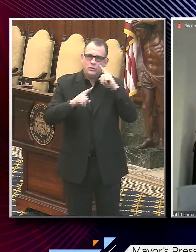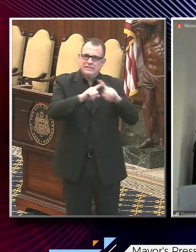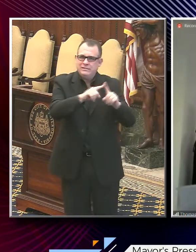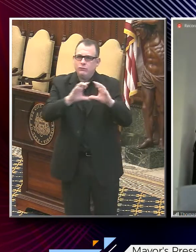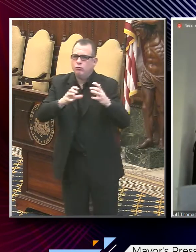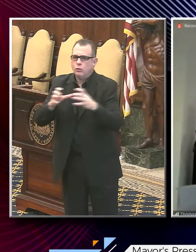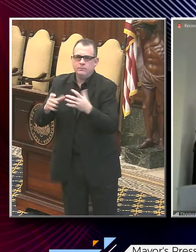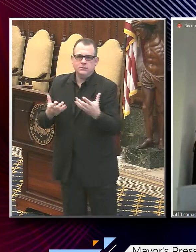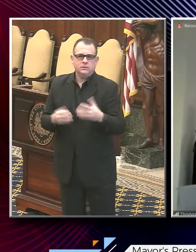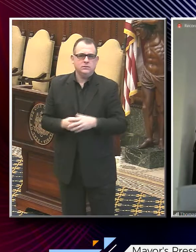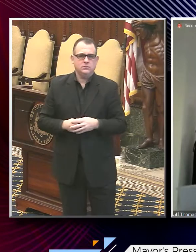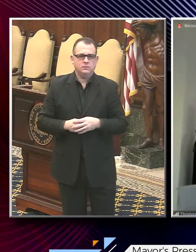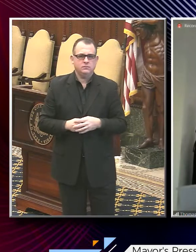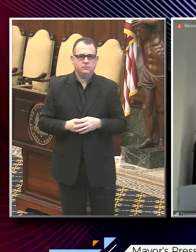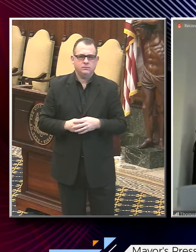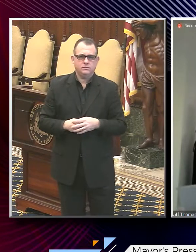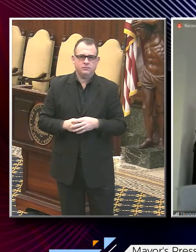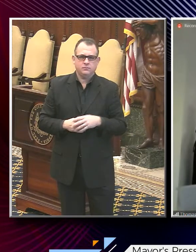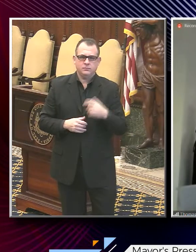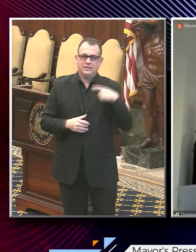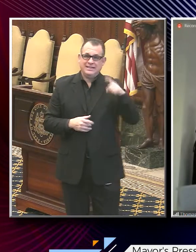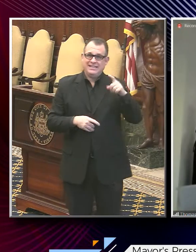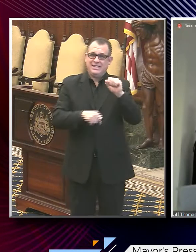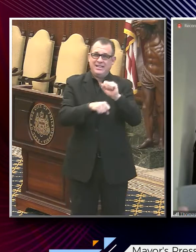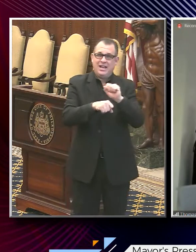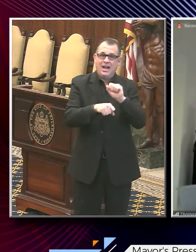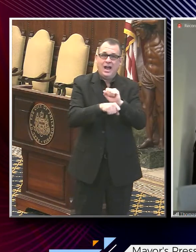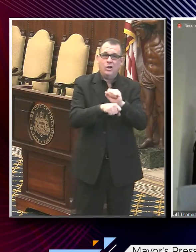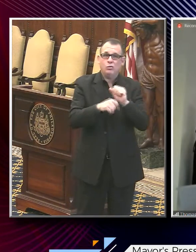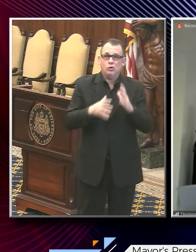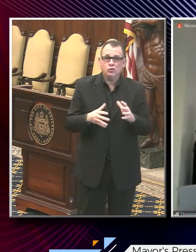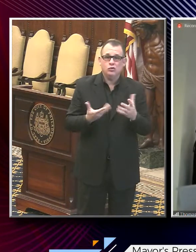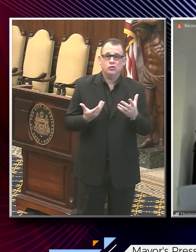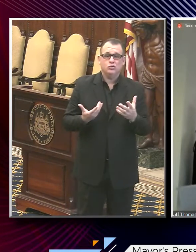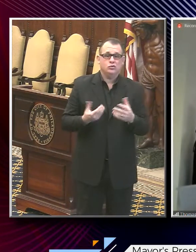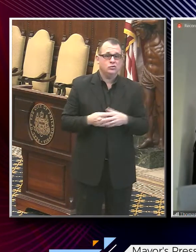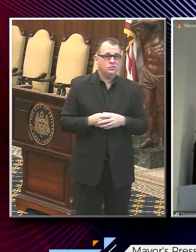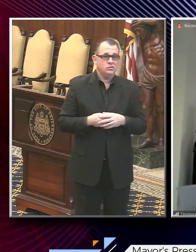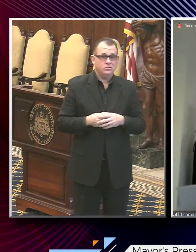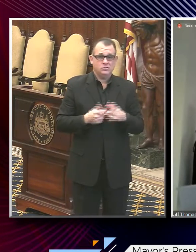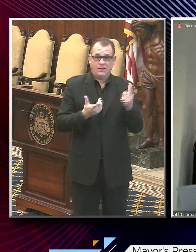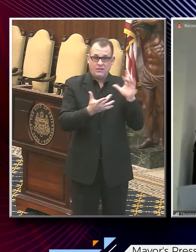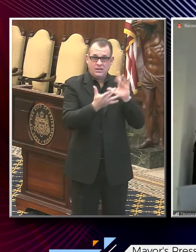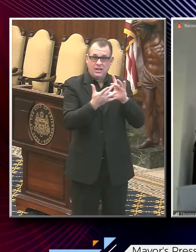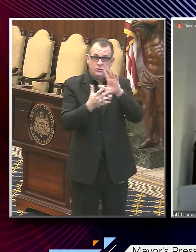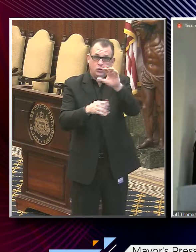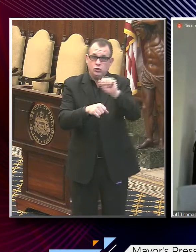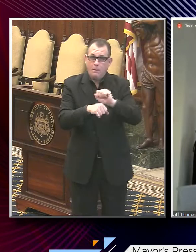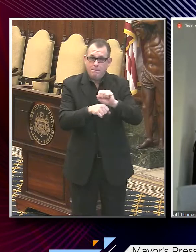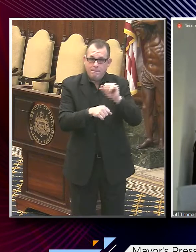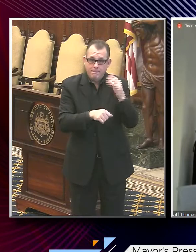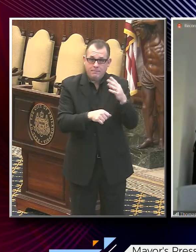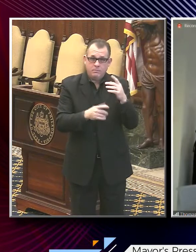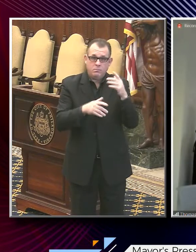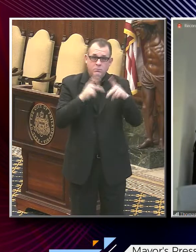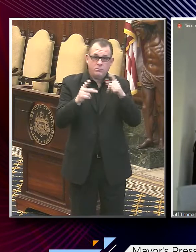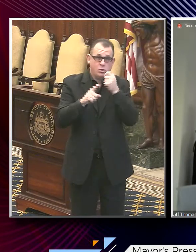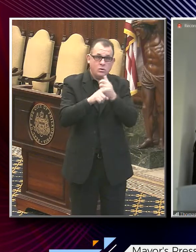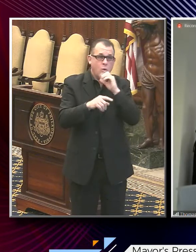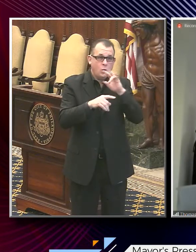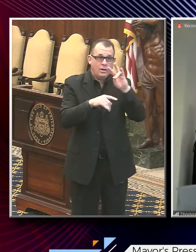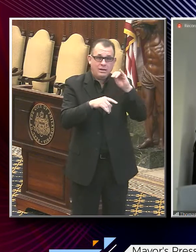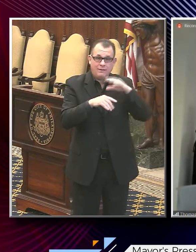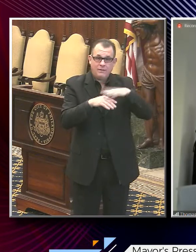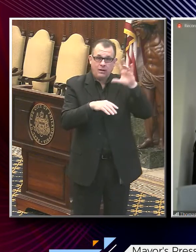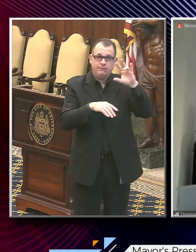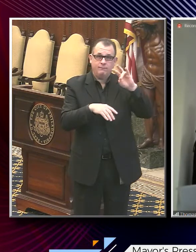different groups there. There are people who are essential workers, and so we'll be contacting them through their employers. And then there are people over